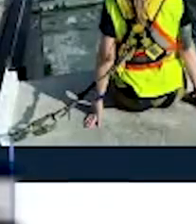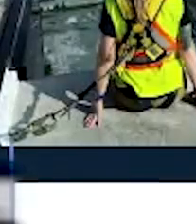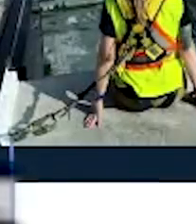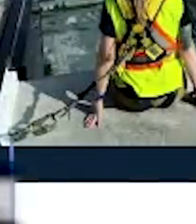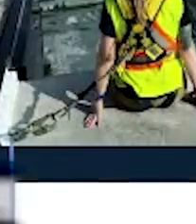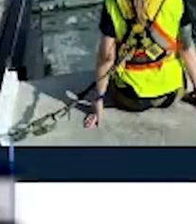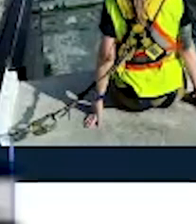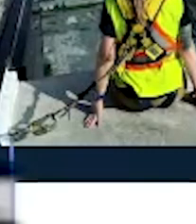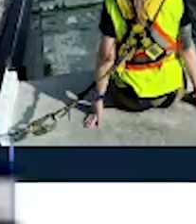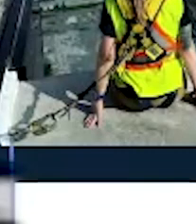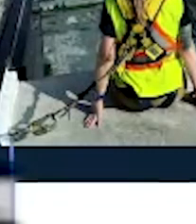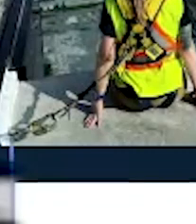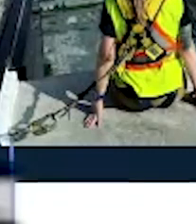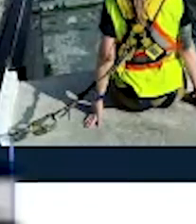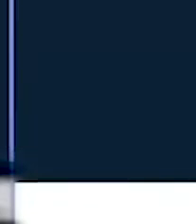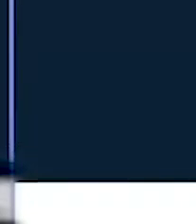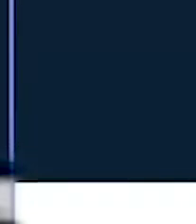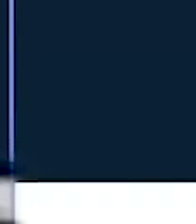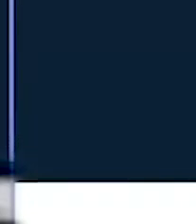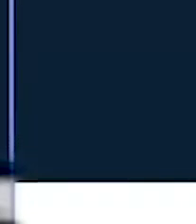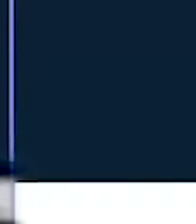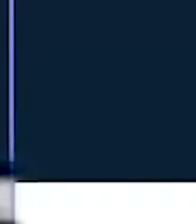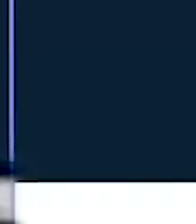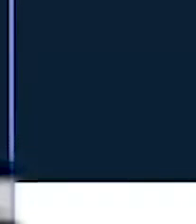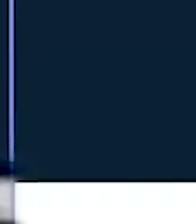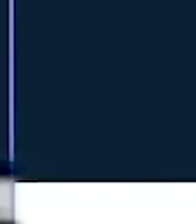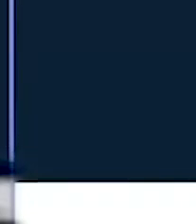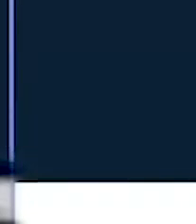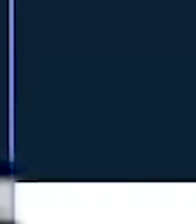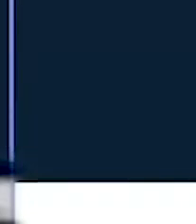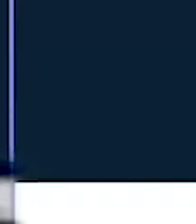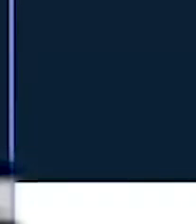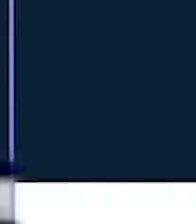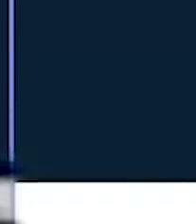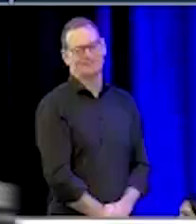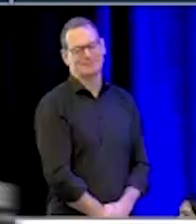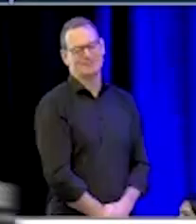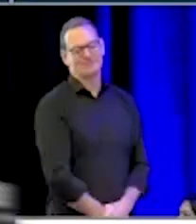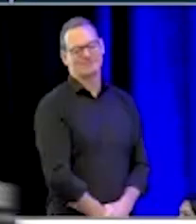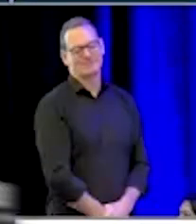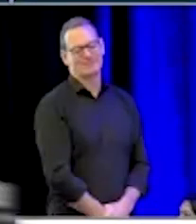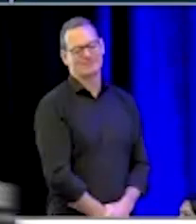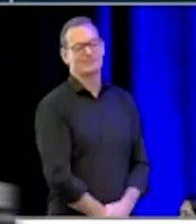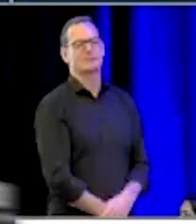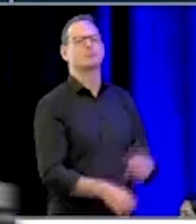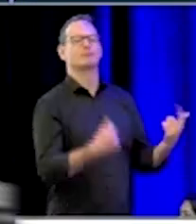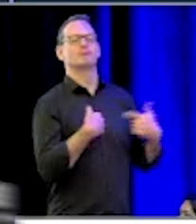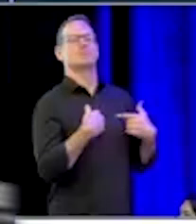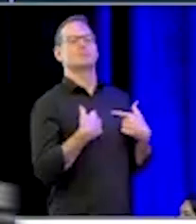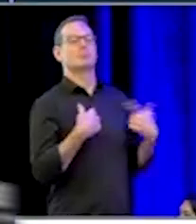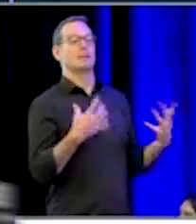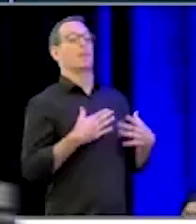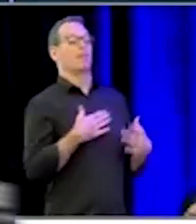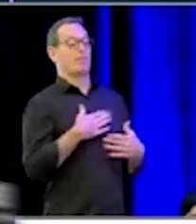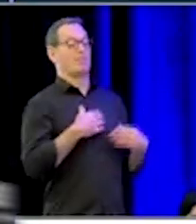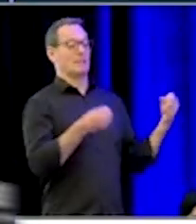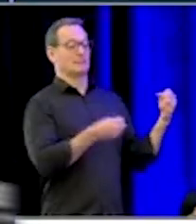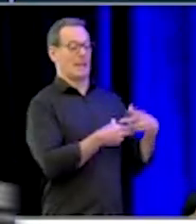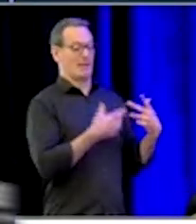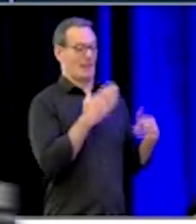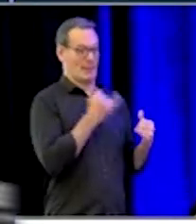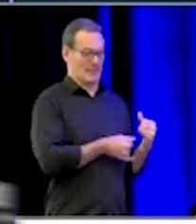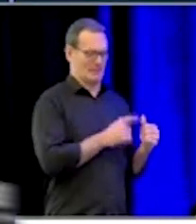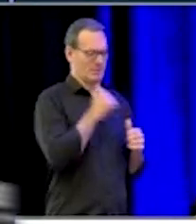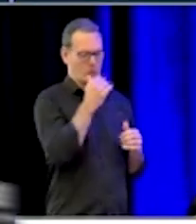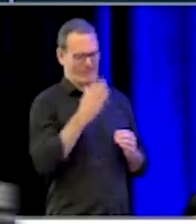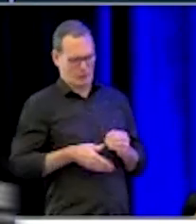That's okay. There you go. Excellent. Thank you. And for my concluding slide, not the end though, I'm going to send it